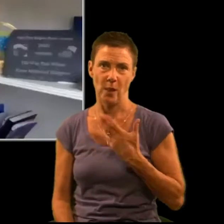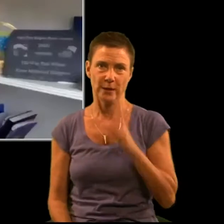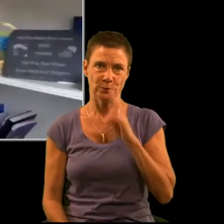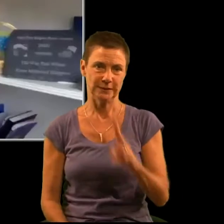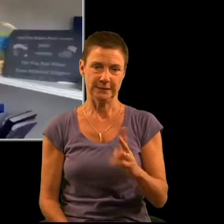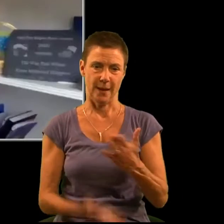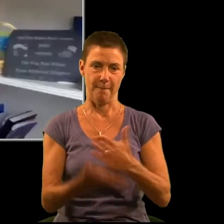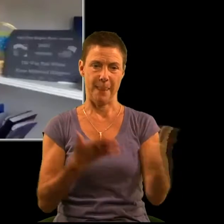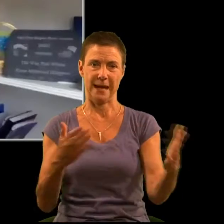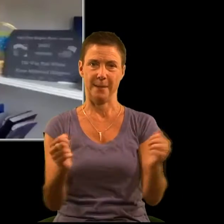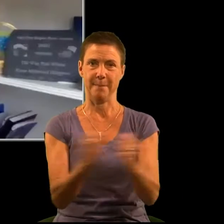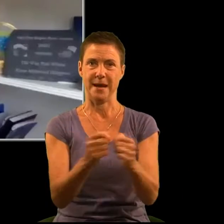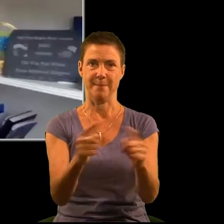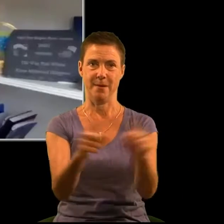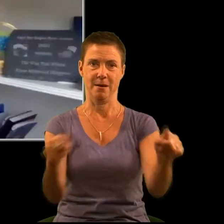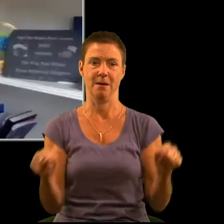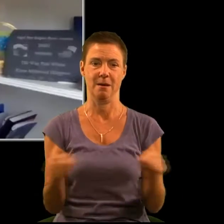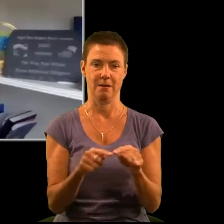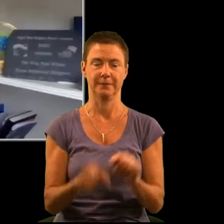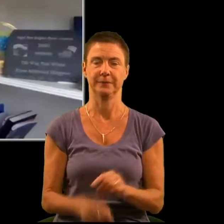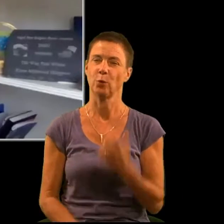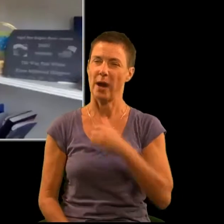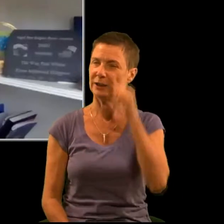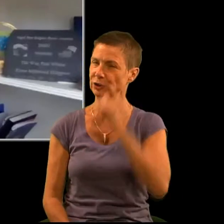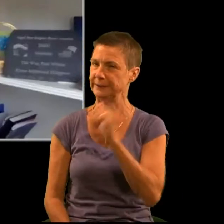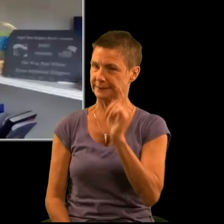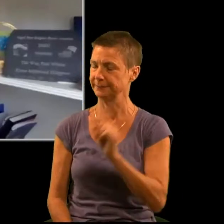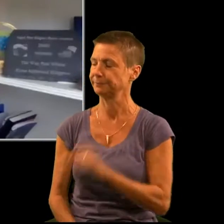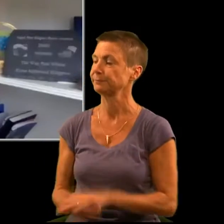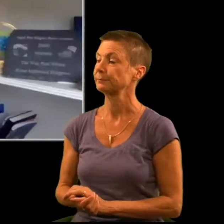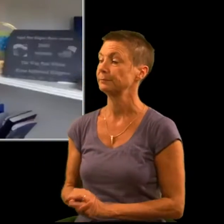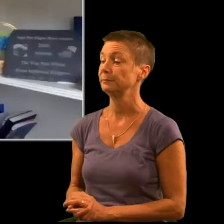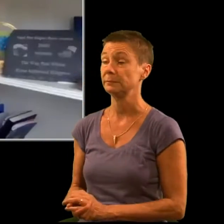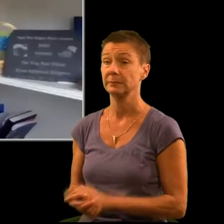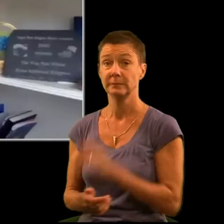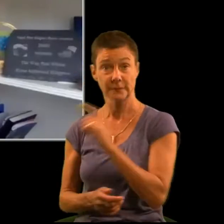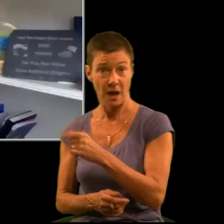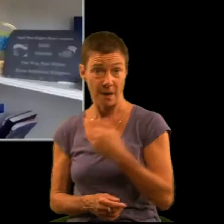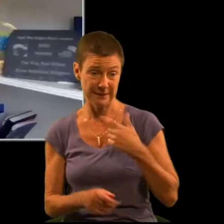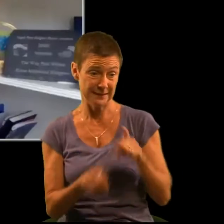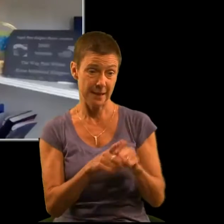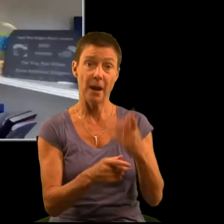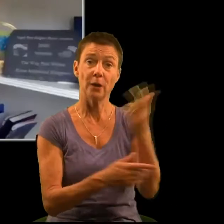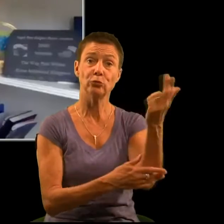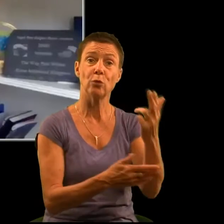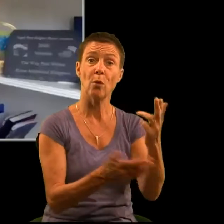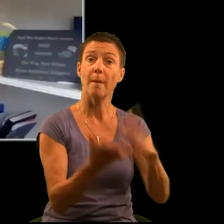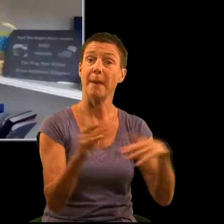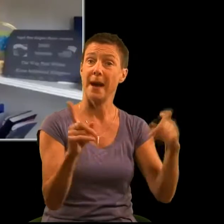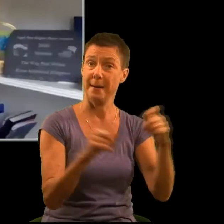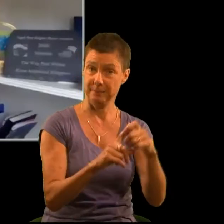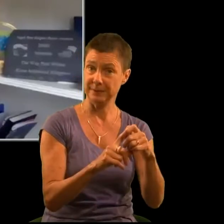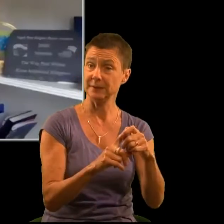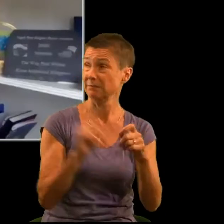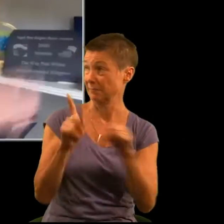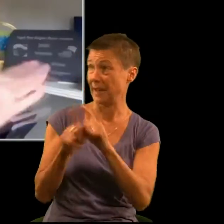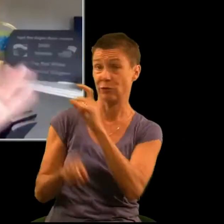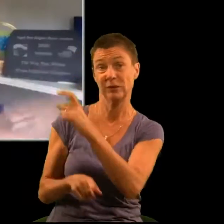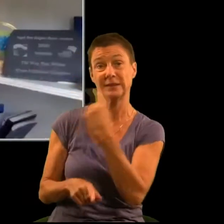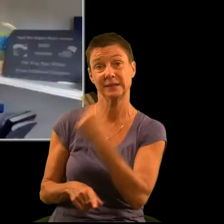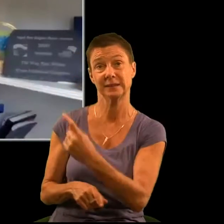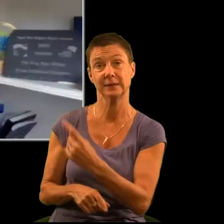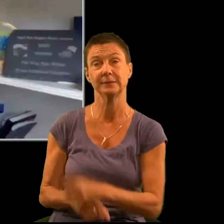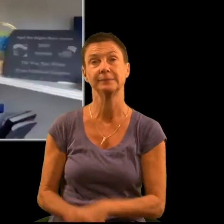and I have a couple of cheats that I use. One is that I draw maps, like Cressida says. So one of the ones that I